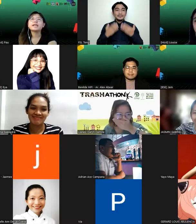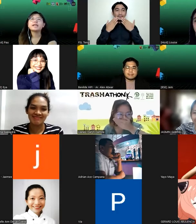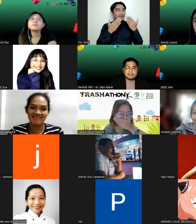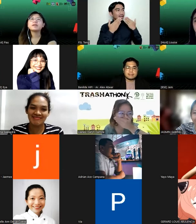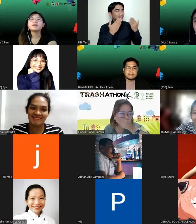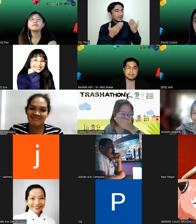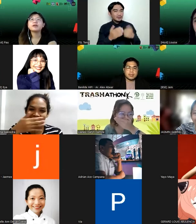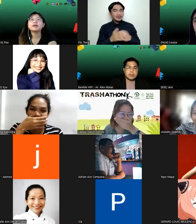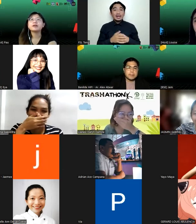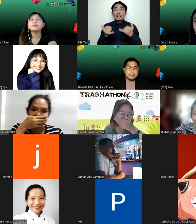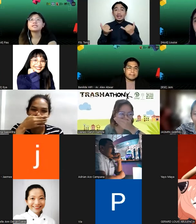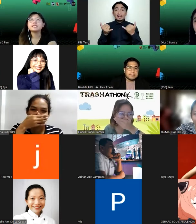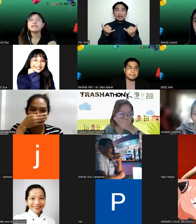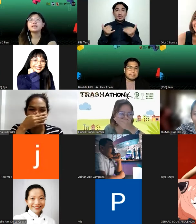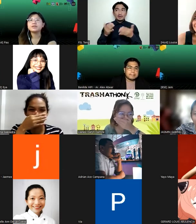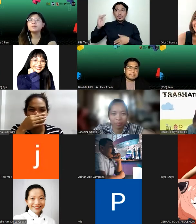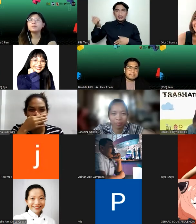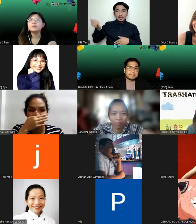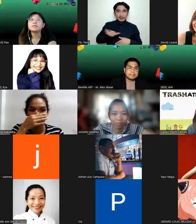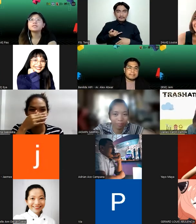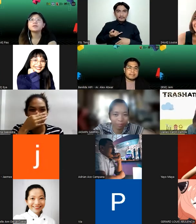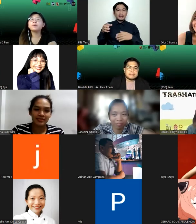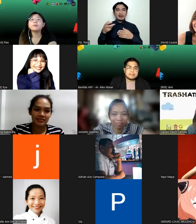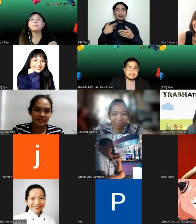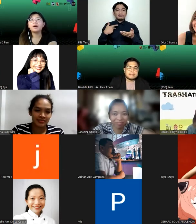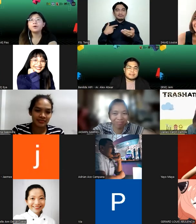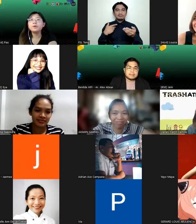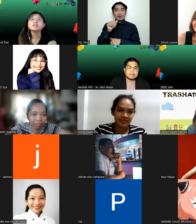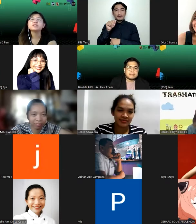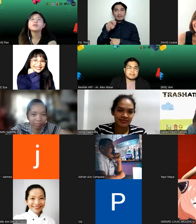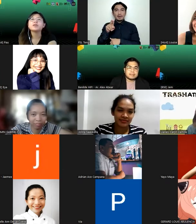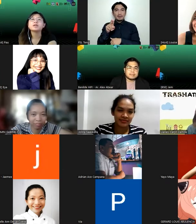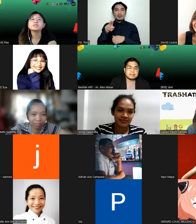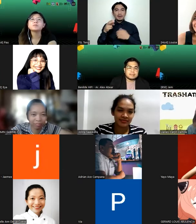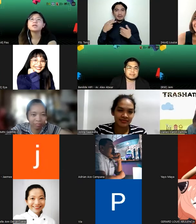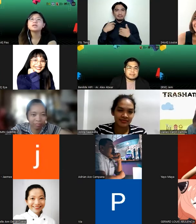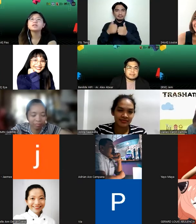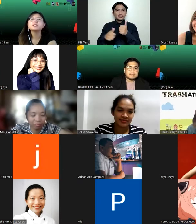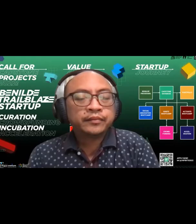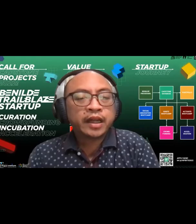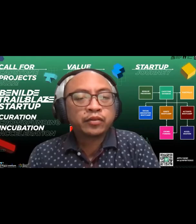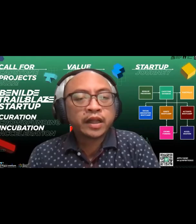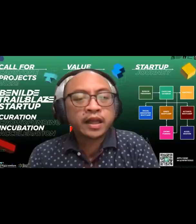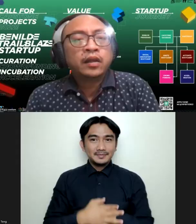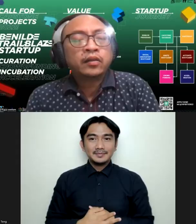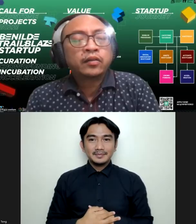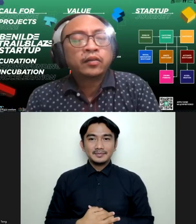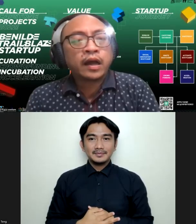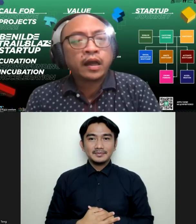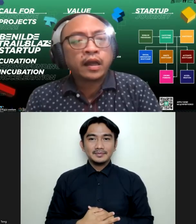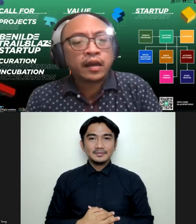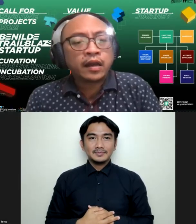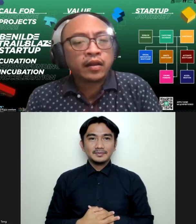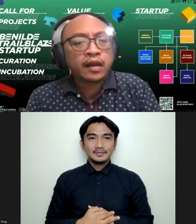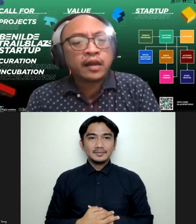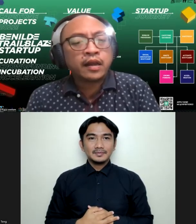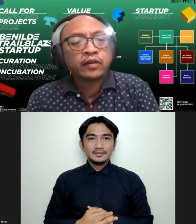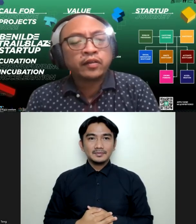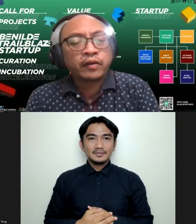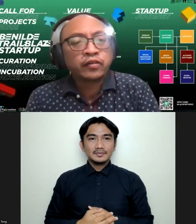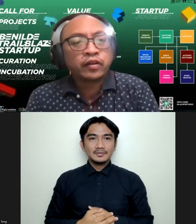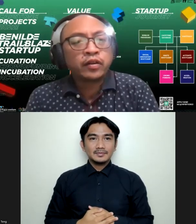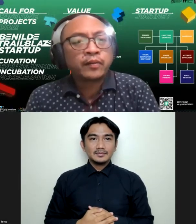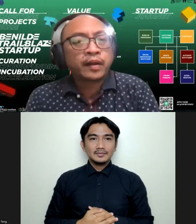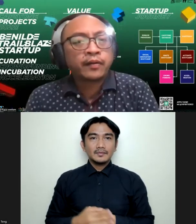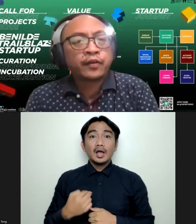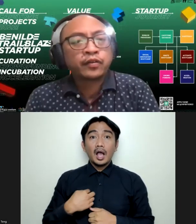now let me invite our facilitator, Mr. Paul Paho, together with our speakers. Thanks for that. So I'd like to ask a